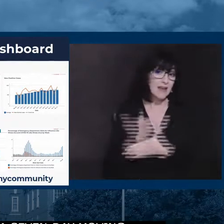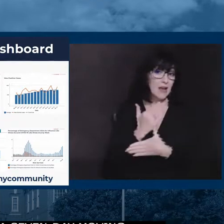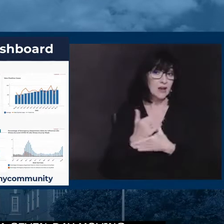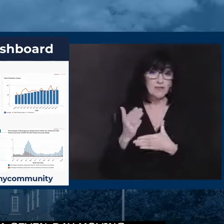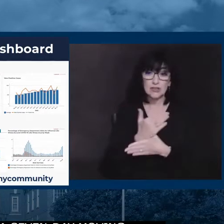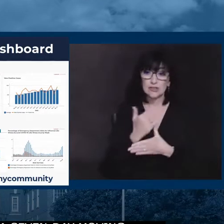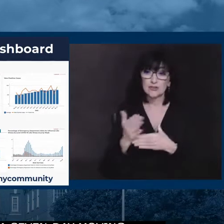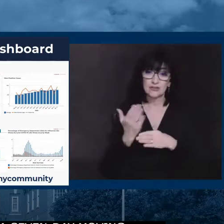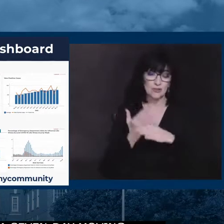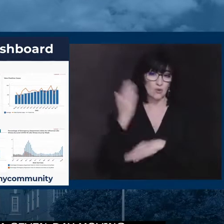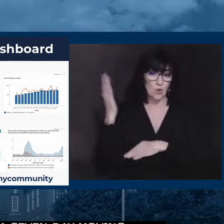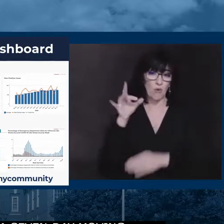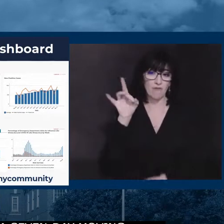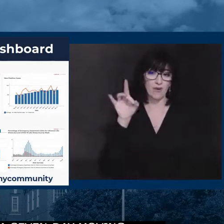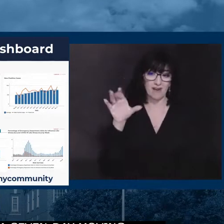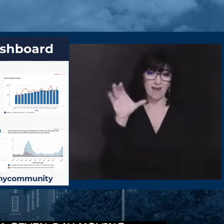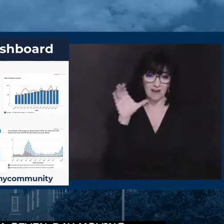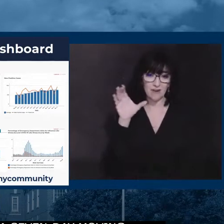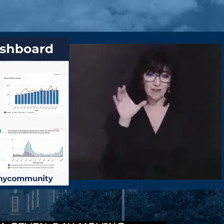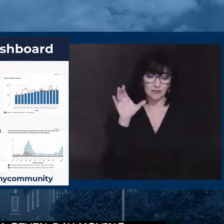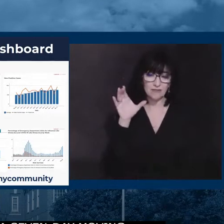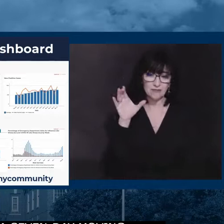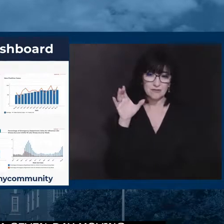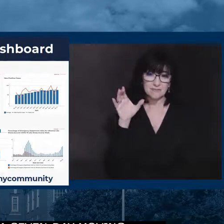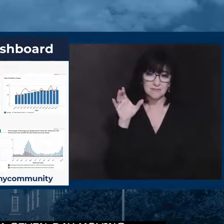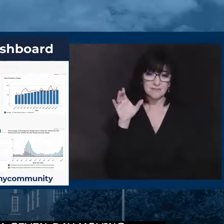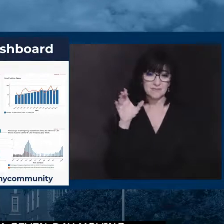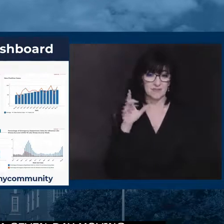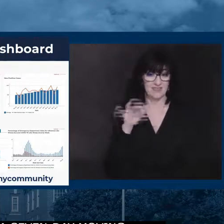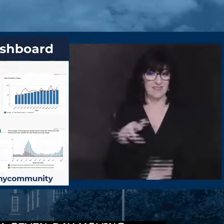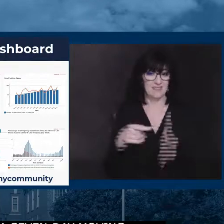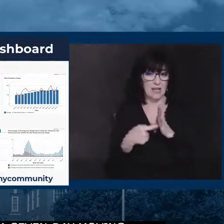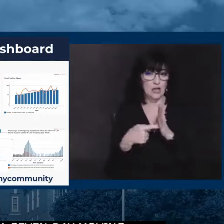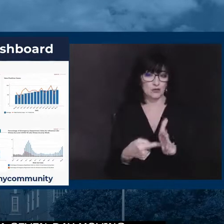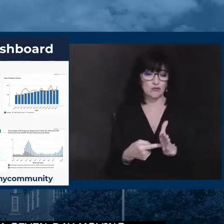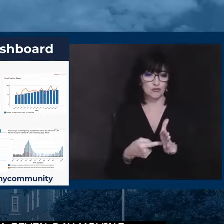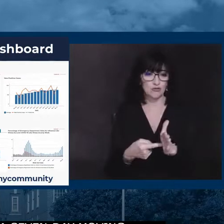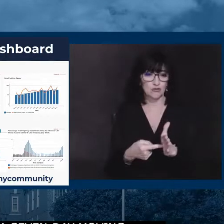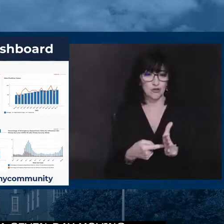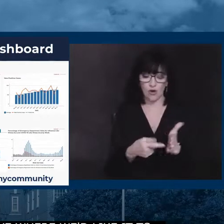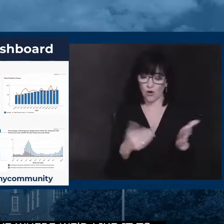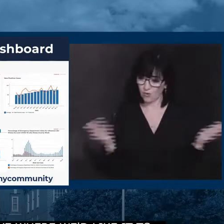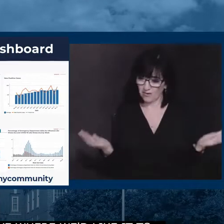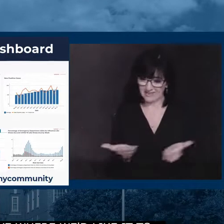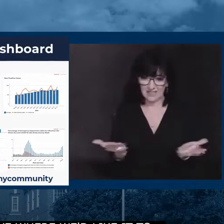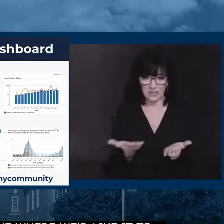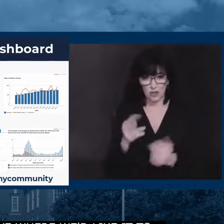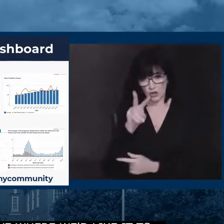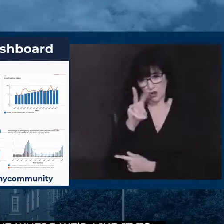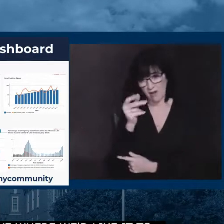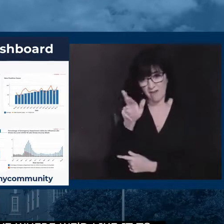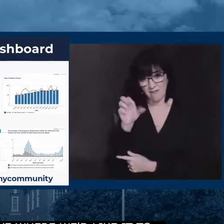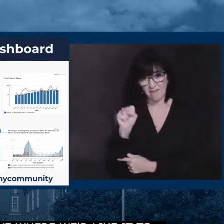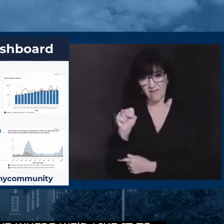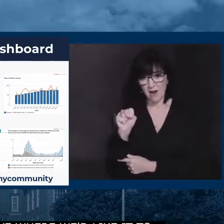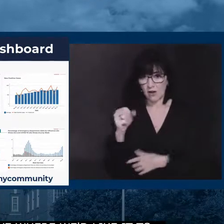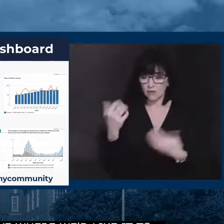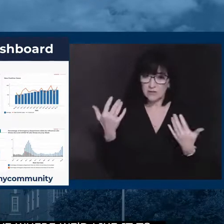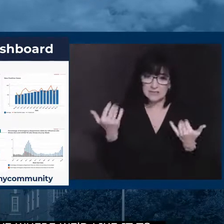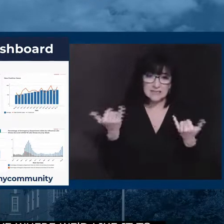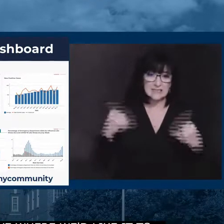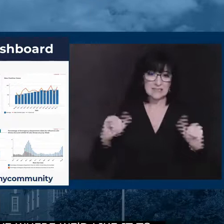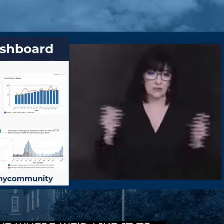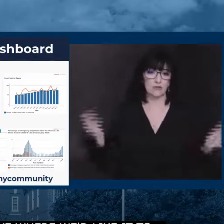times above where we'd like it to be, and an indication of the prevalence of the virus in